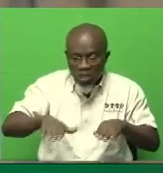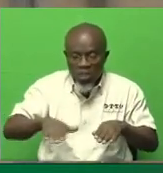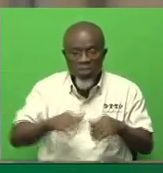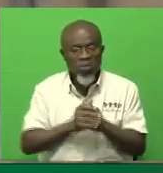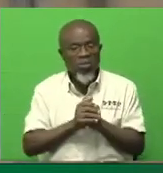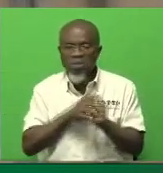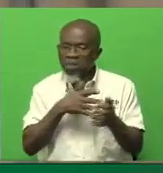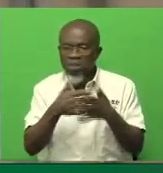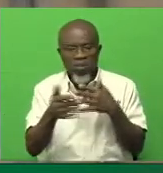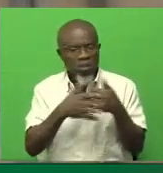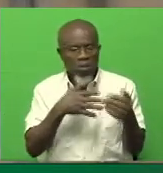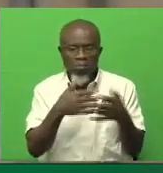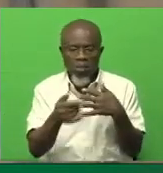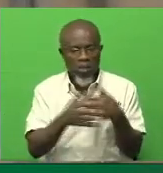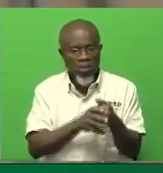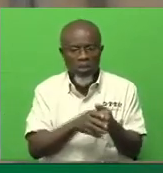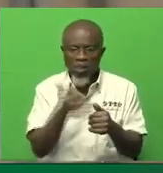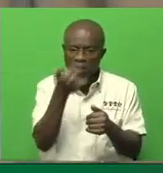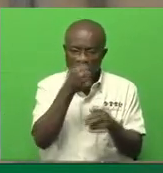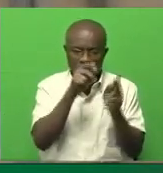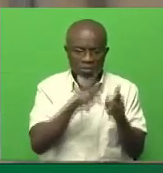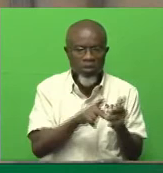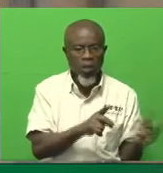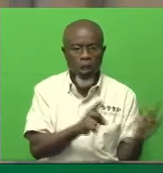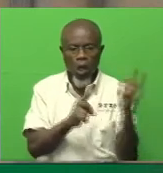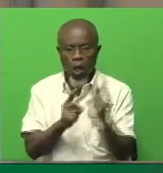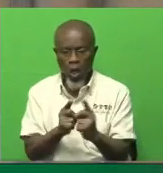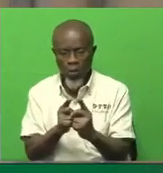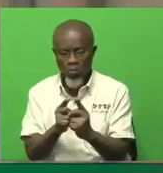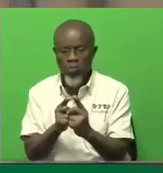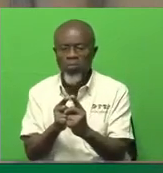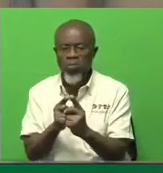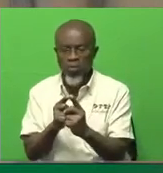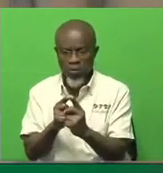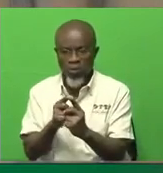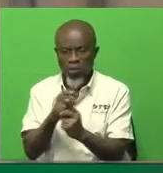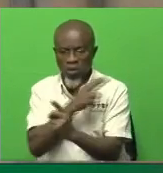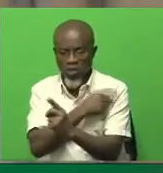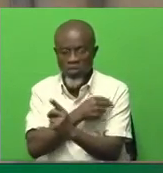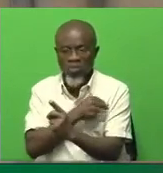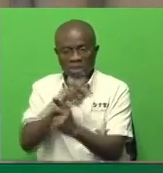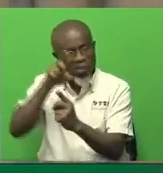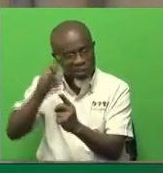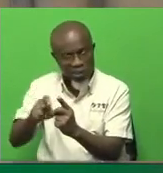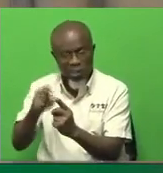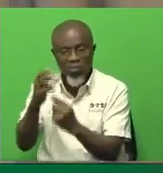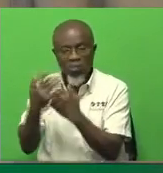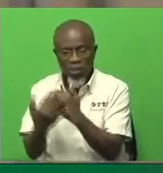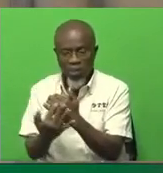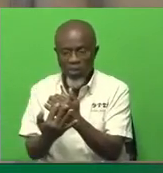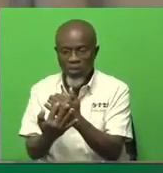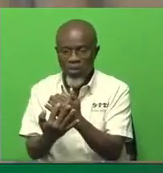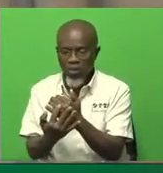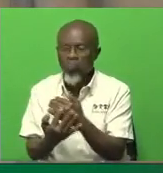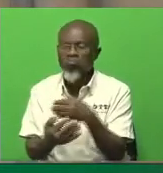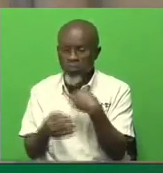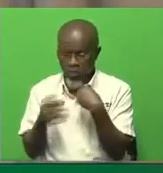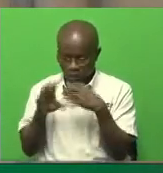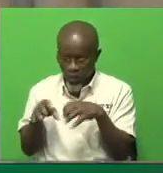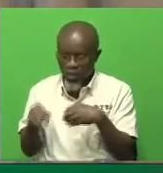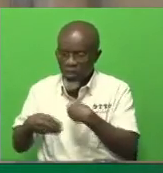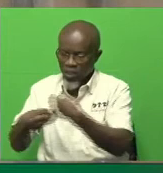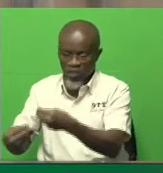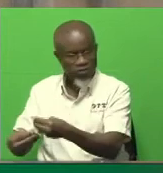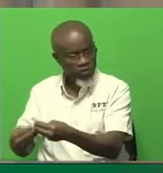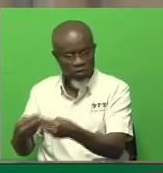being presented a hospital needs blood but this old system where you put blood into your bank which